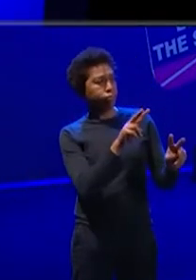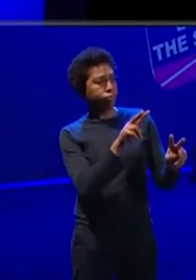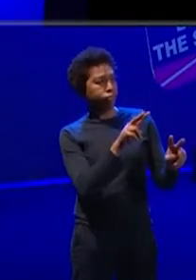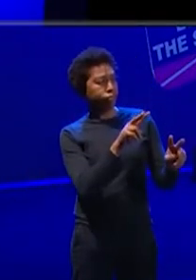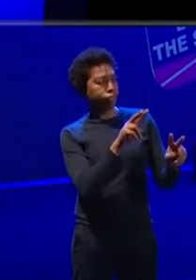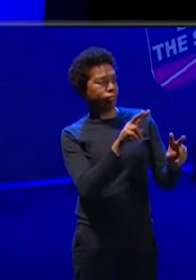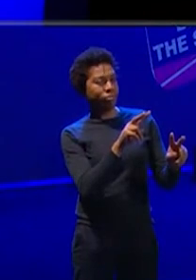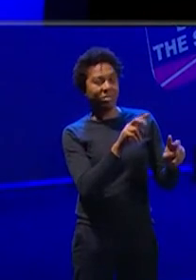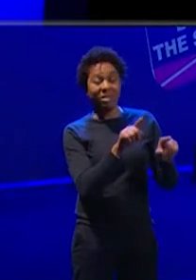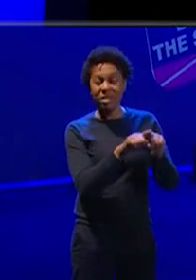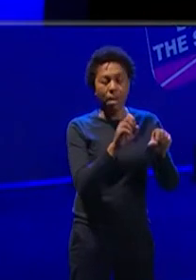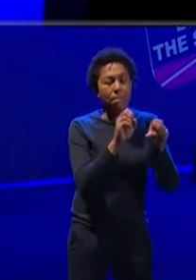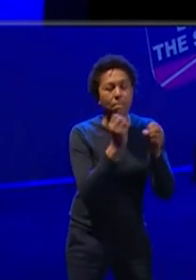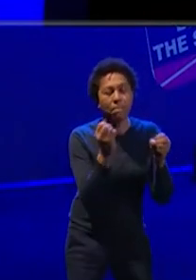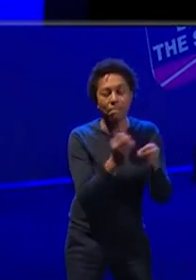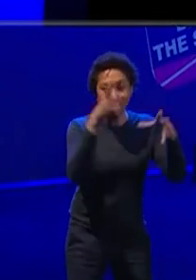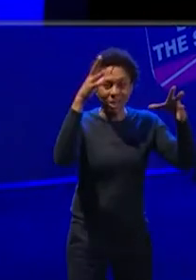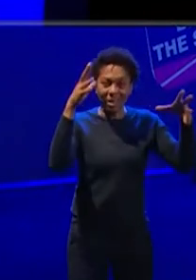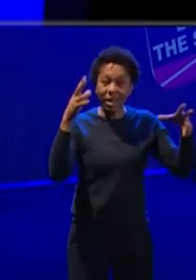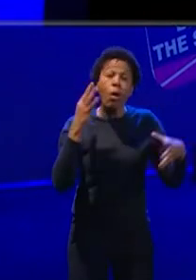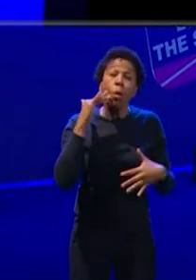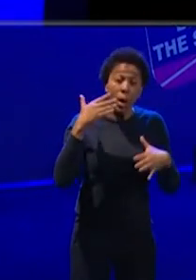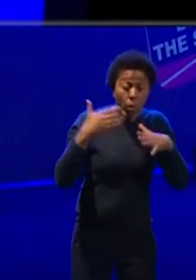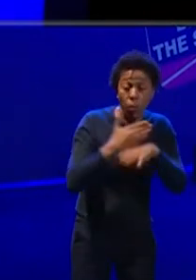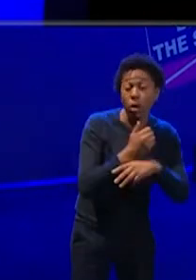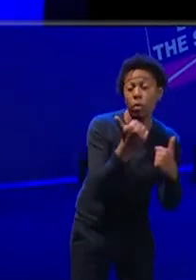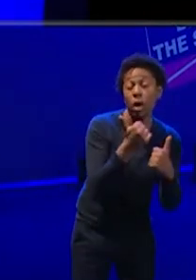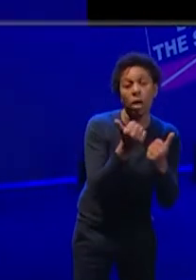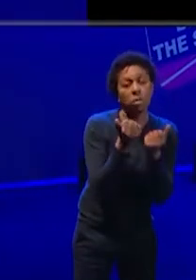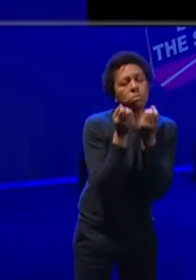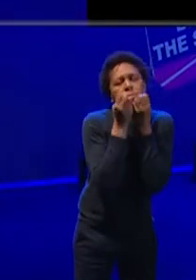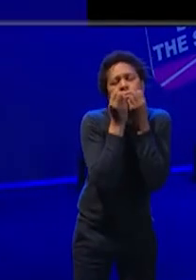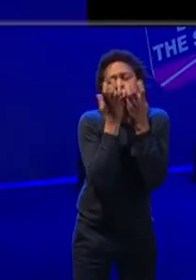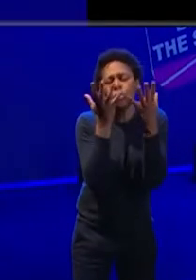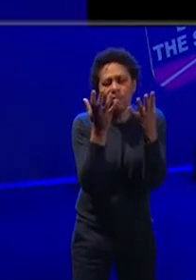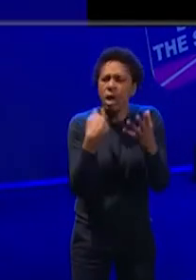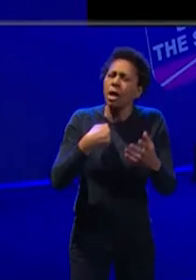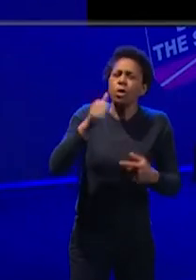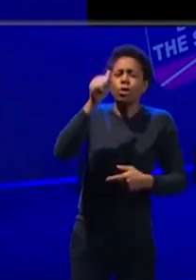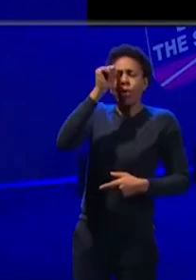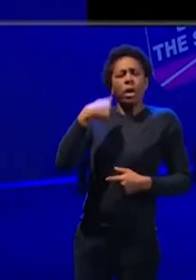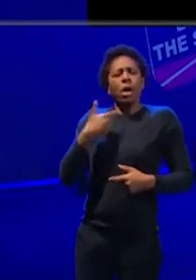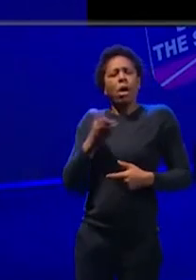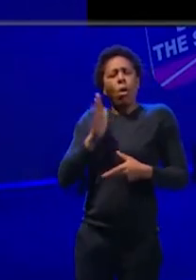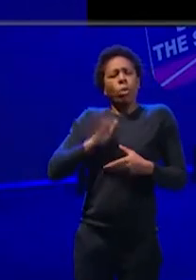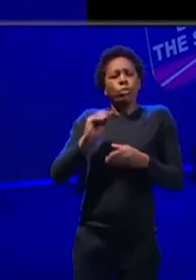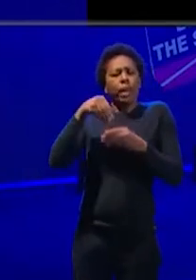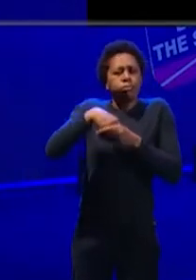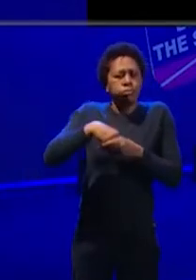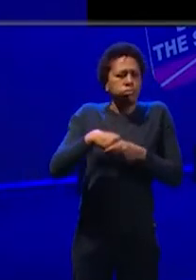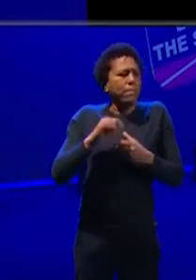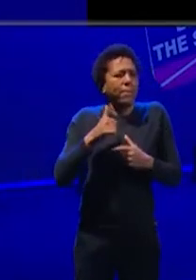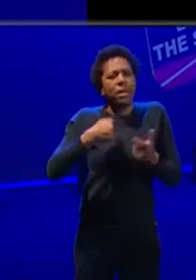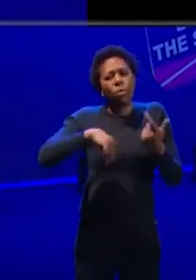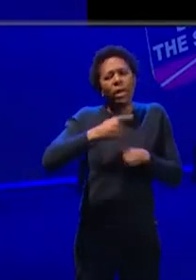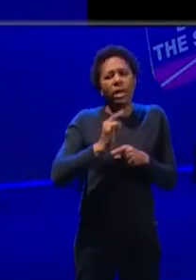it works. It's just knowing that I am part of this thing. Whether we were pulling our hairs out in rehearsal week or